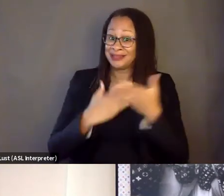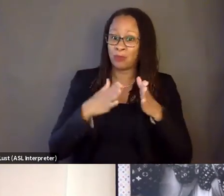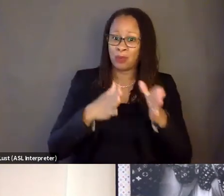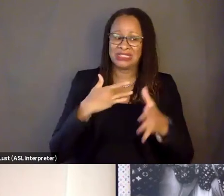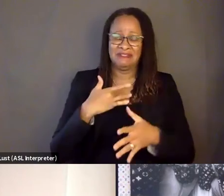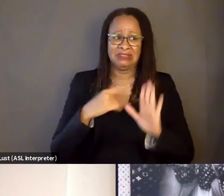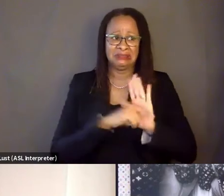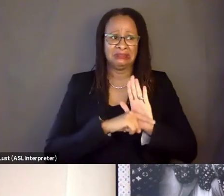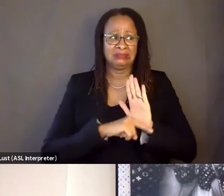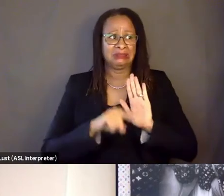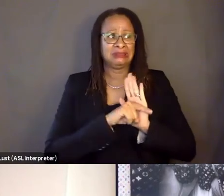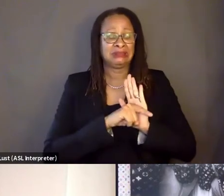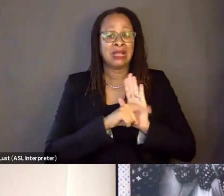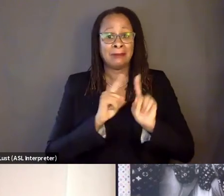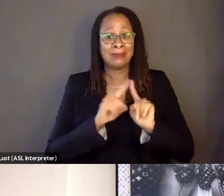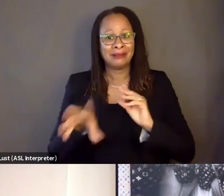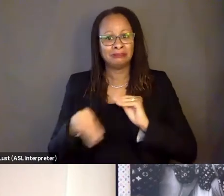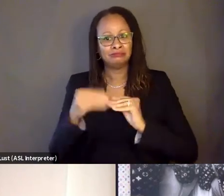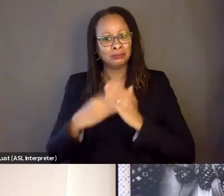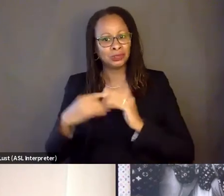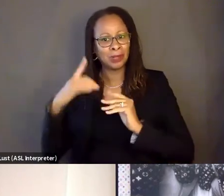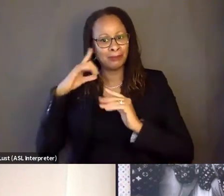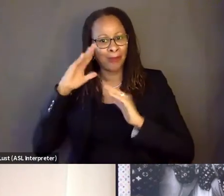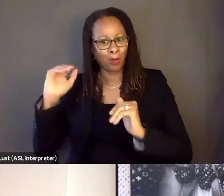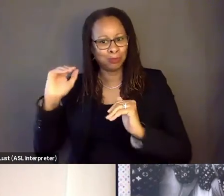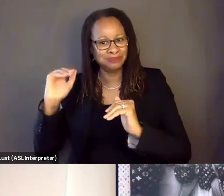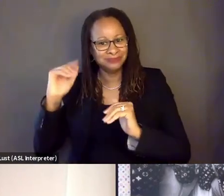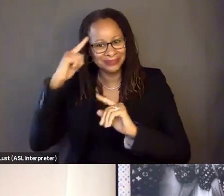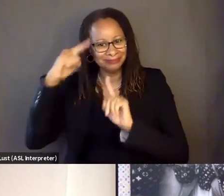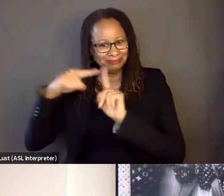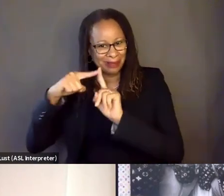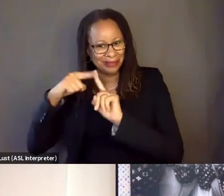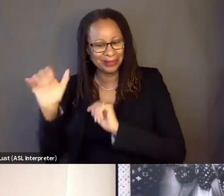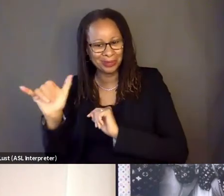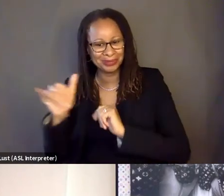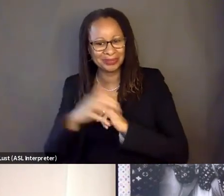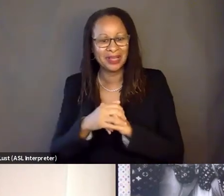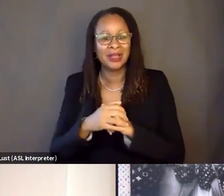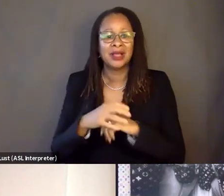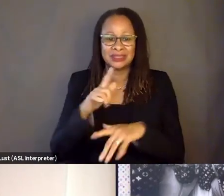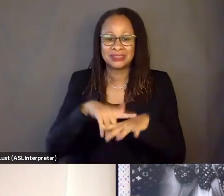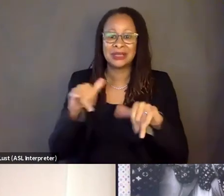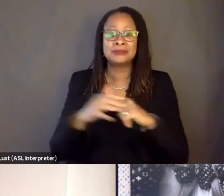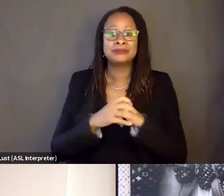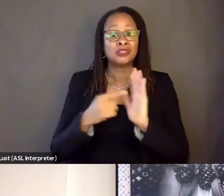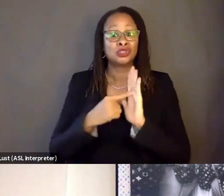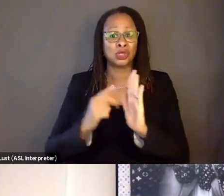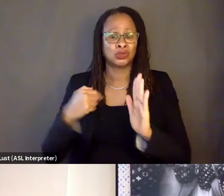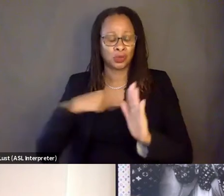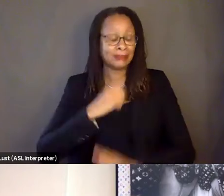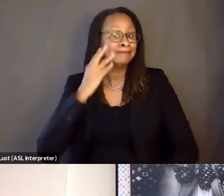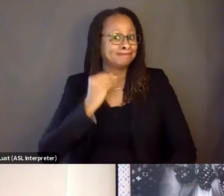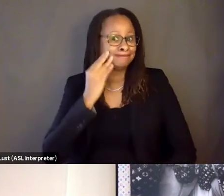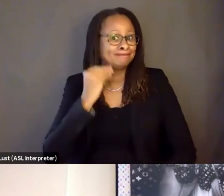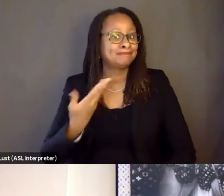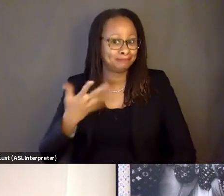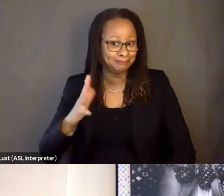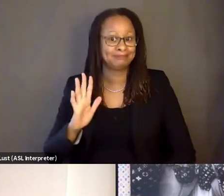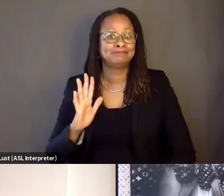And then there's also some hope in there, right? There's some hopefulness to it as well that shows, like, we've been through this before. I remember